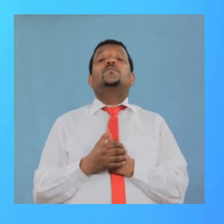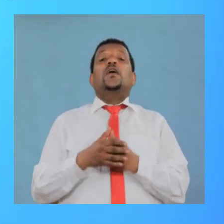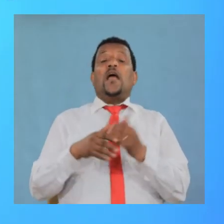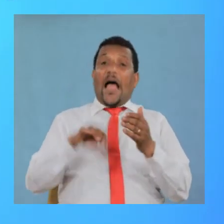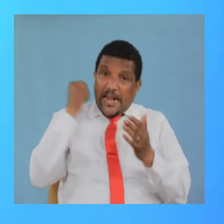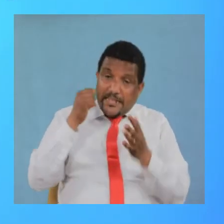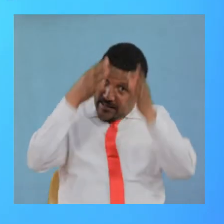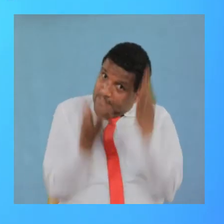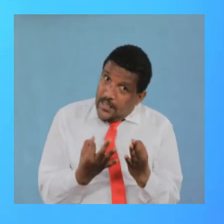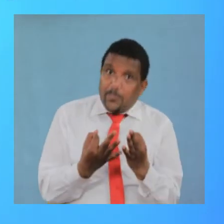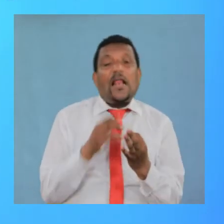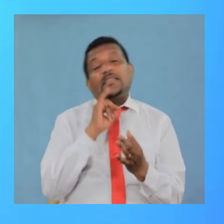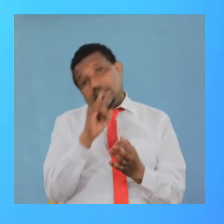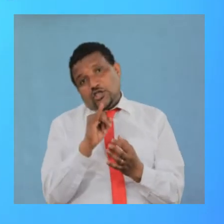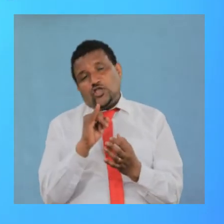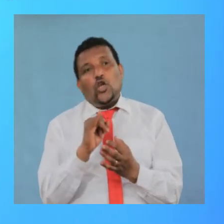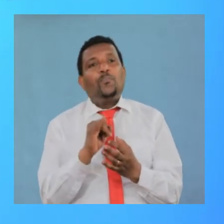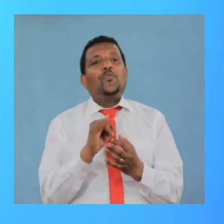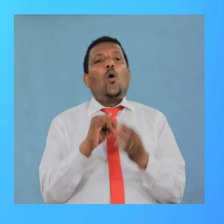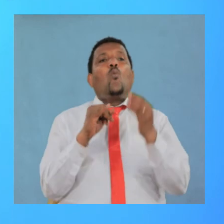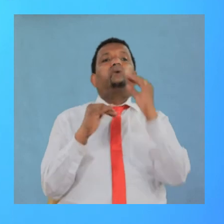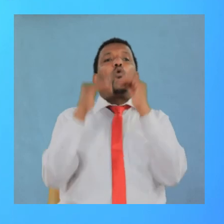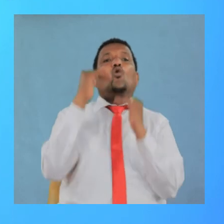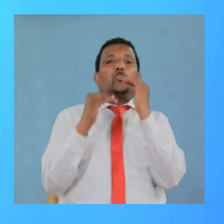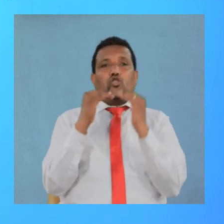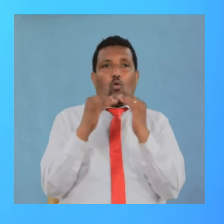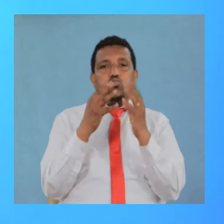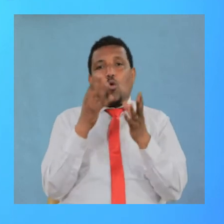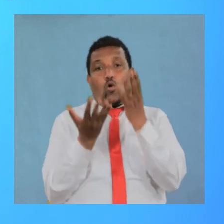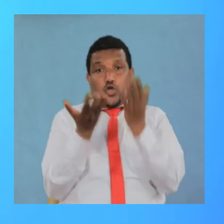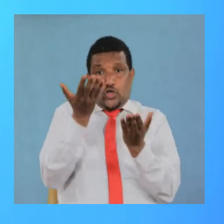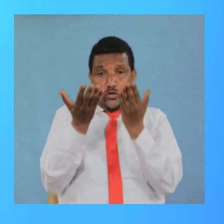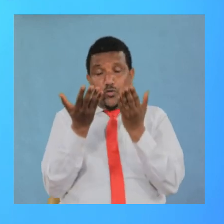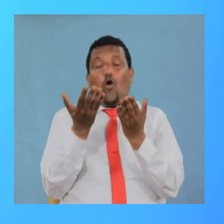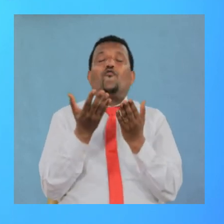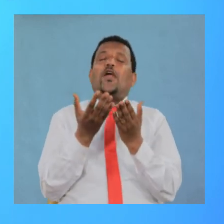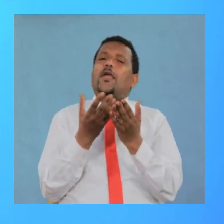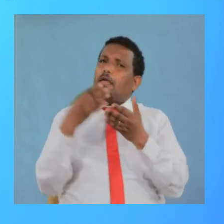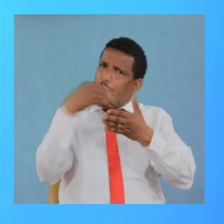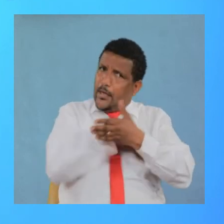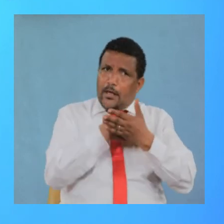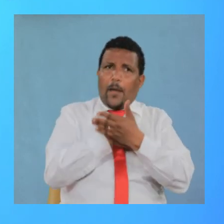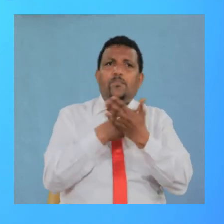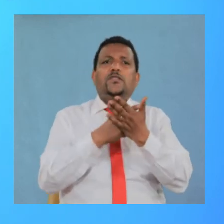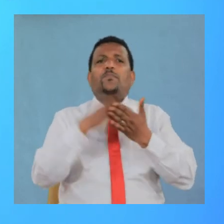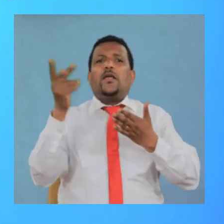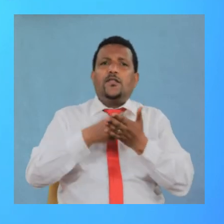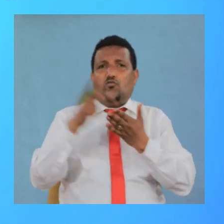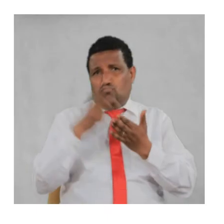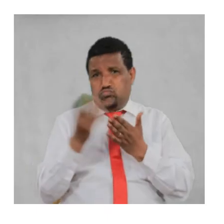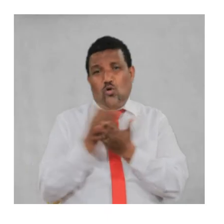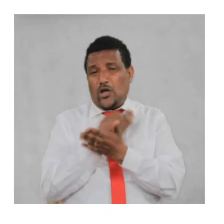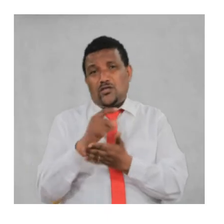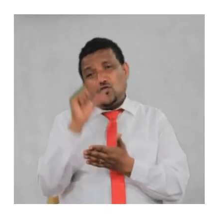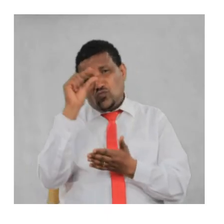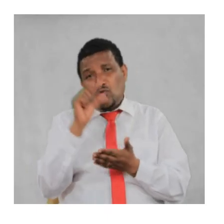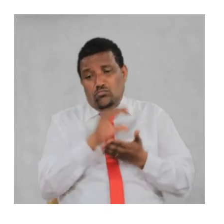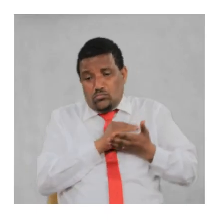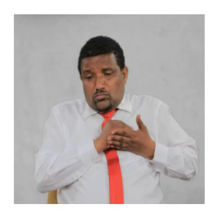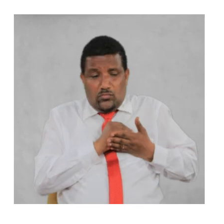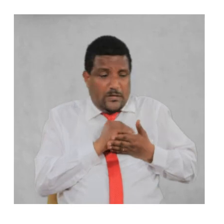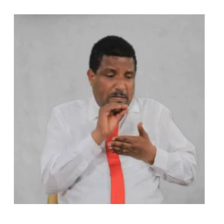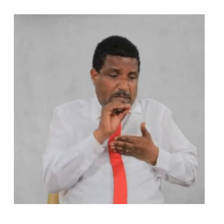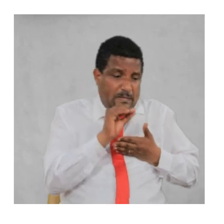Another determinant is the proportion of income spent on a product. If you spend a smaller proportion of your income